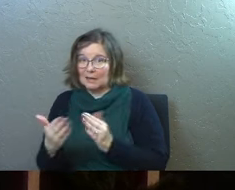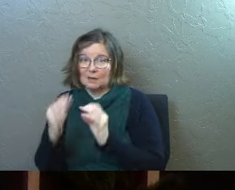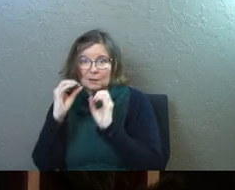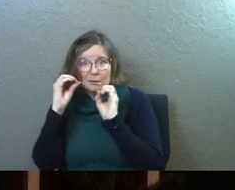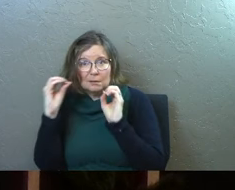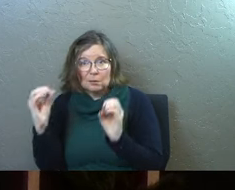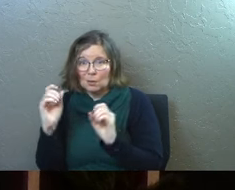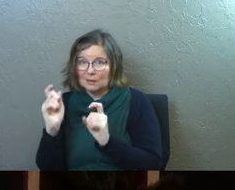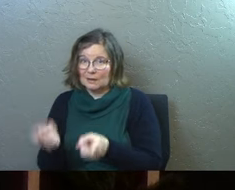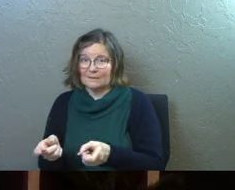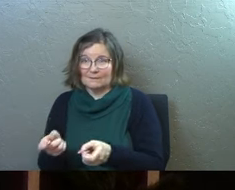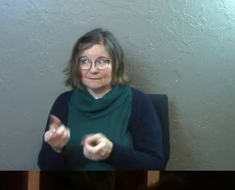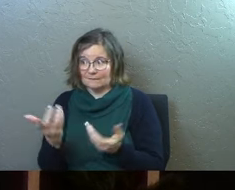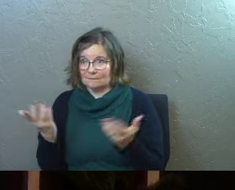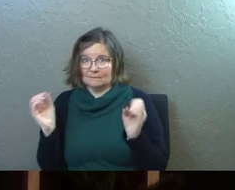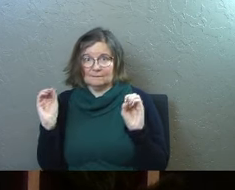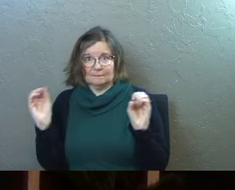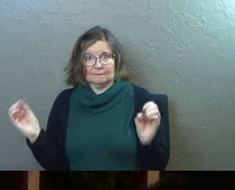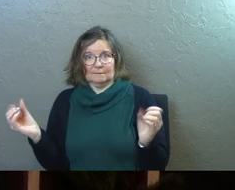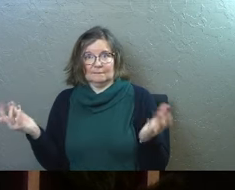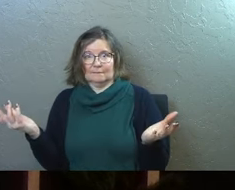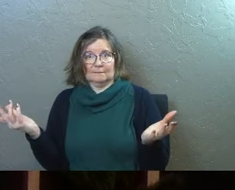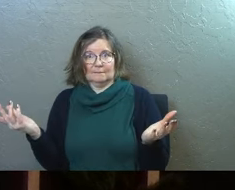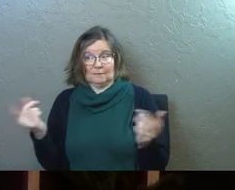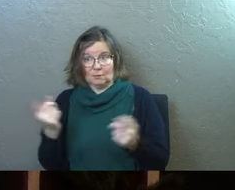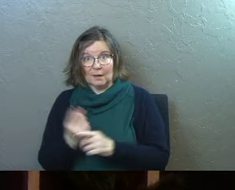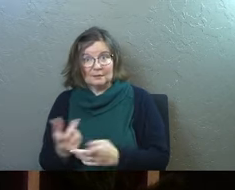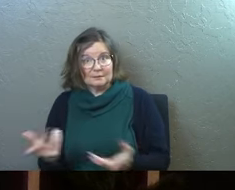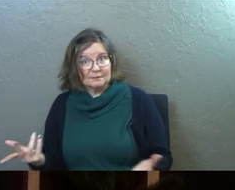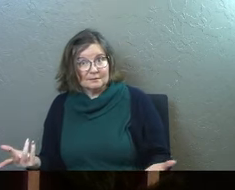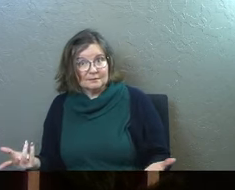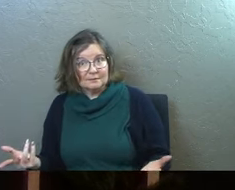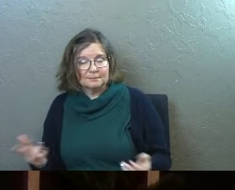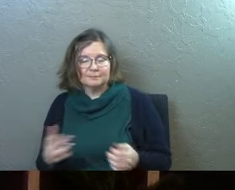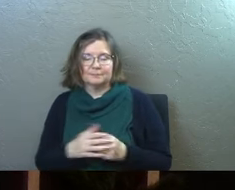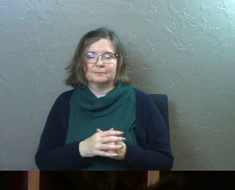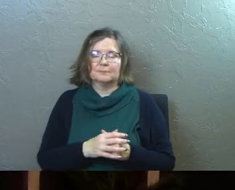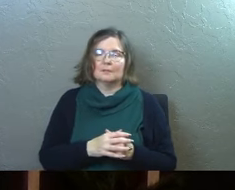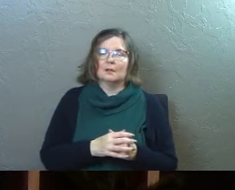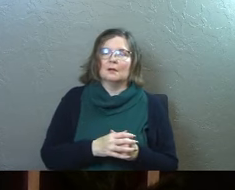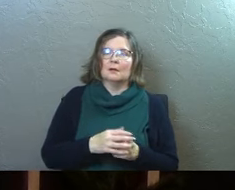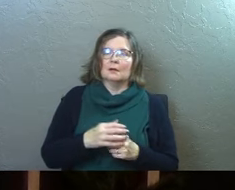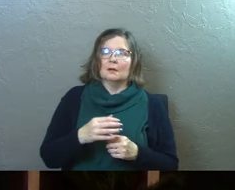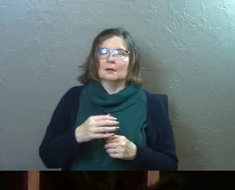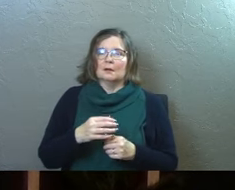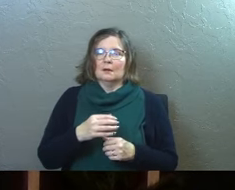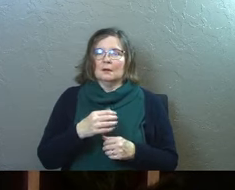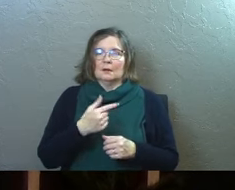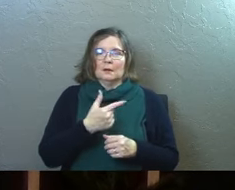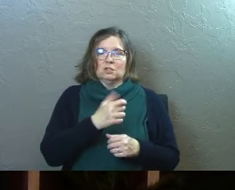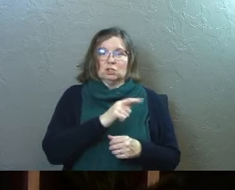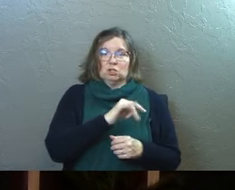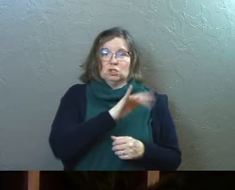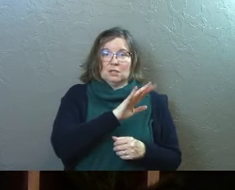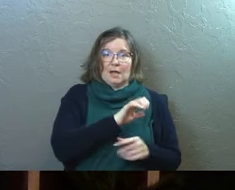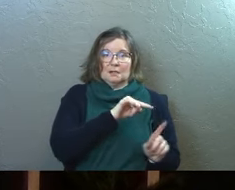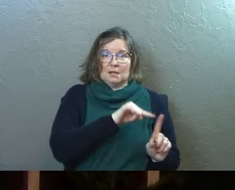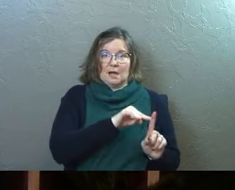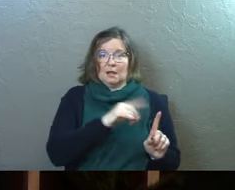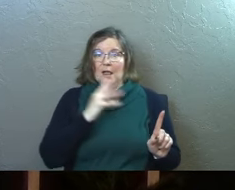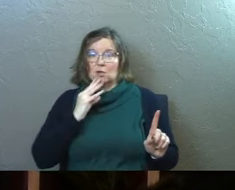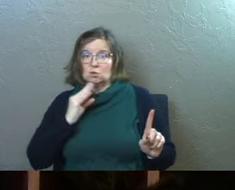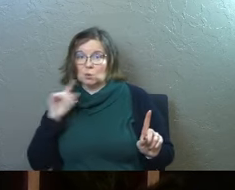the shepherds show up without a gift in their hand? Right. Uh, Gentile and, and Jewish. Um,